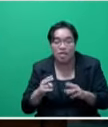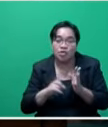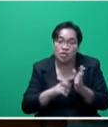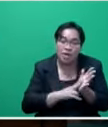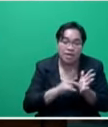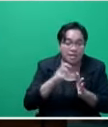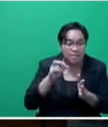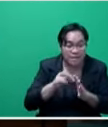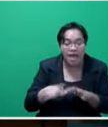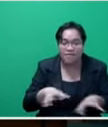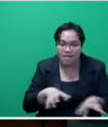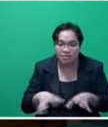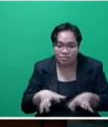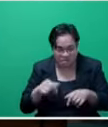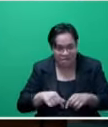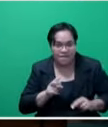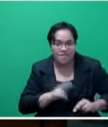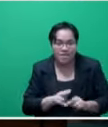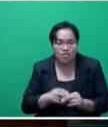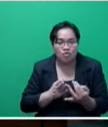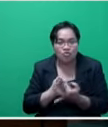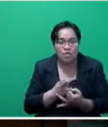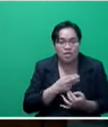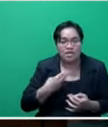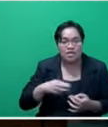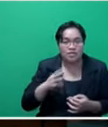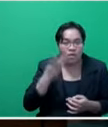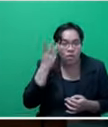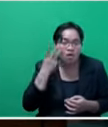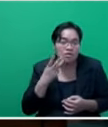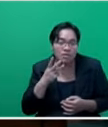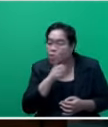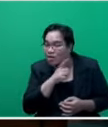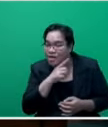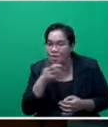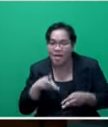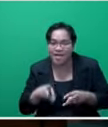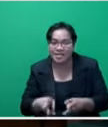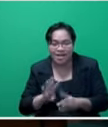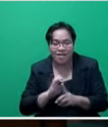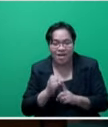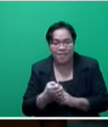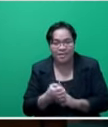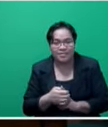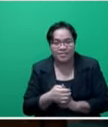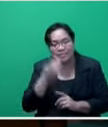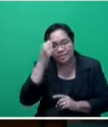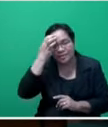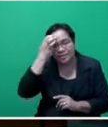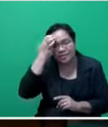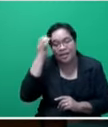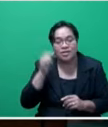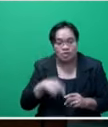with activities executed in Fiji through the Ministry of Waterways and Environment. The project under the MOA will be